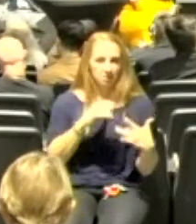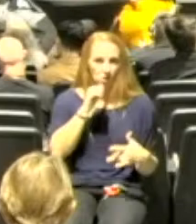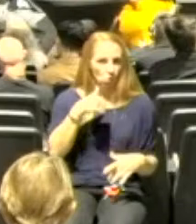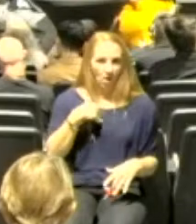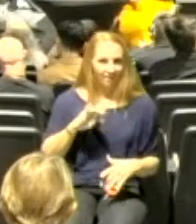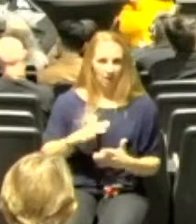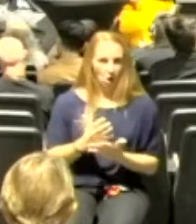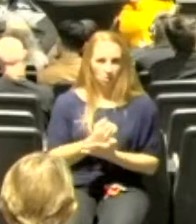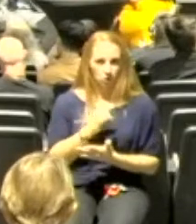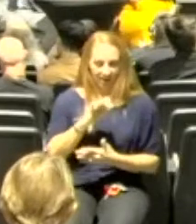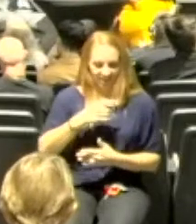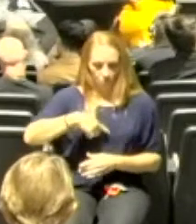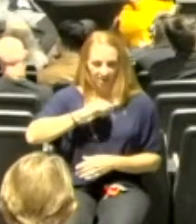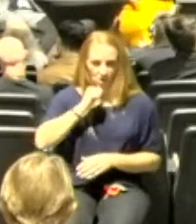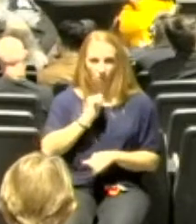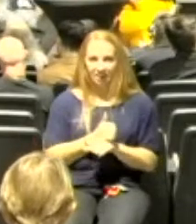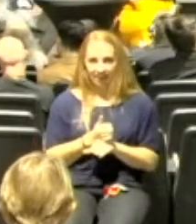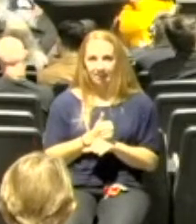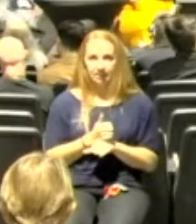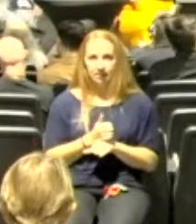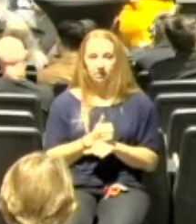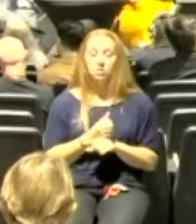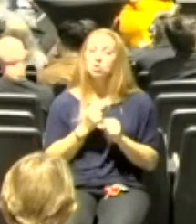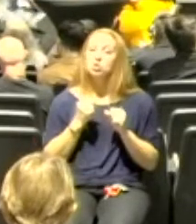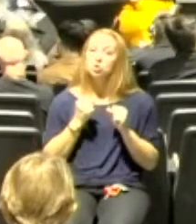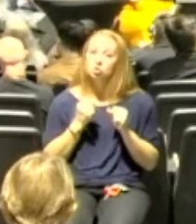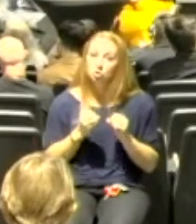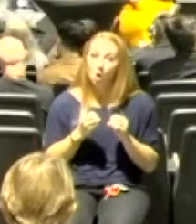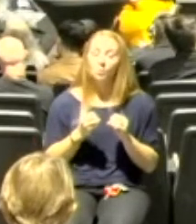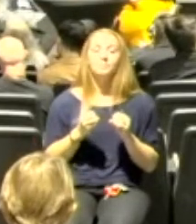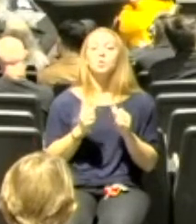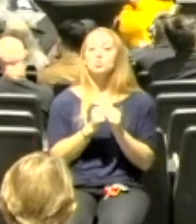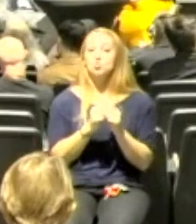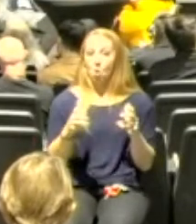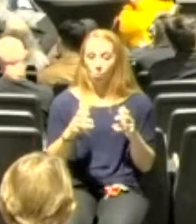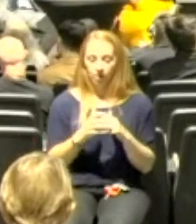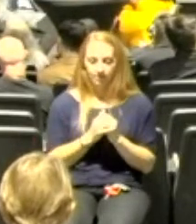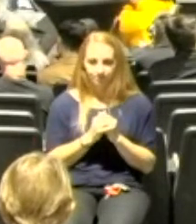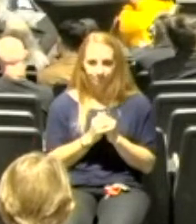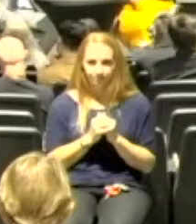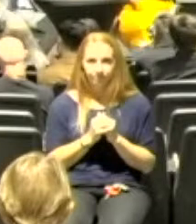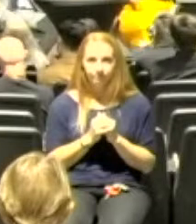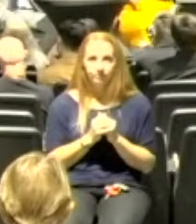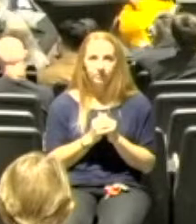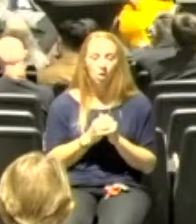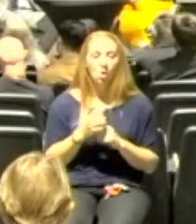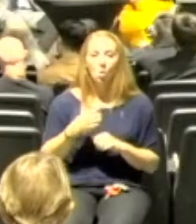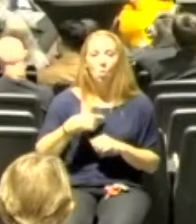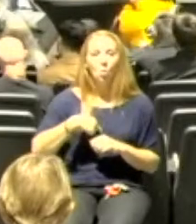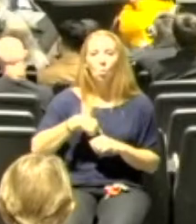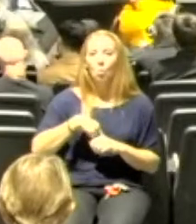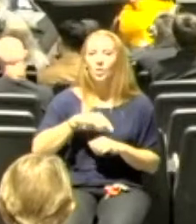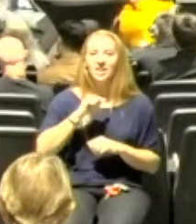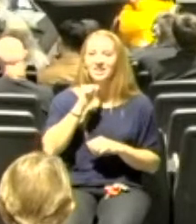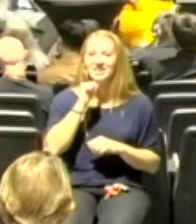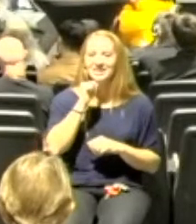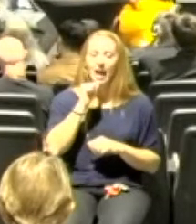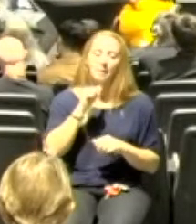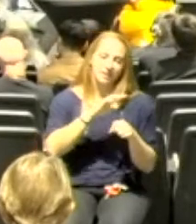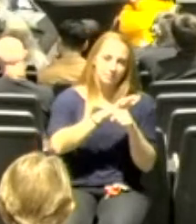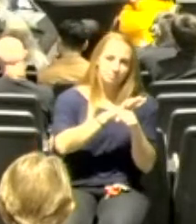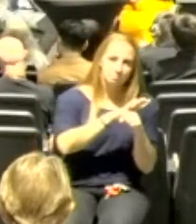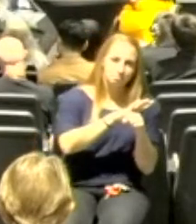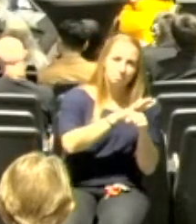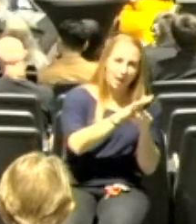didn't exist. So how are we doing in terms of that? Well, when you look at overall growth, we're not where we would be if the